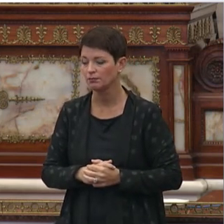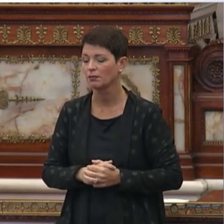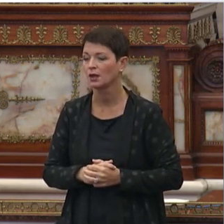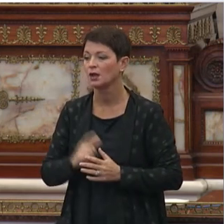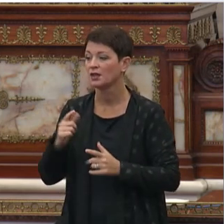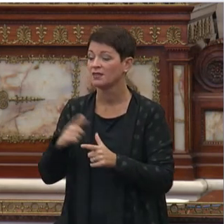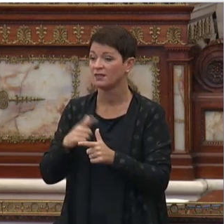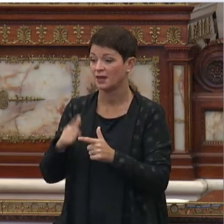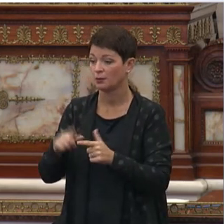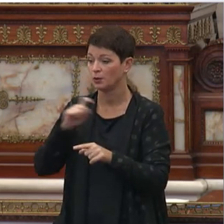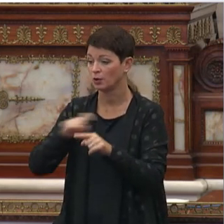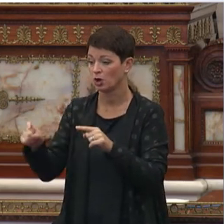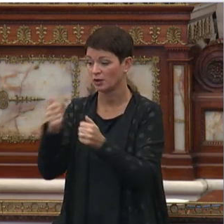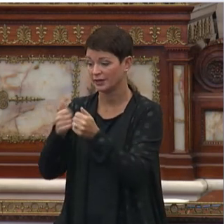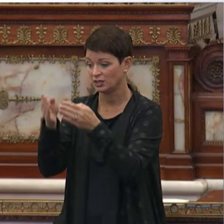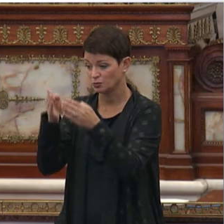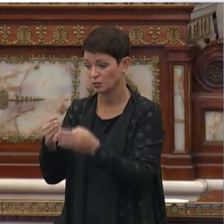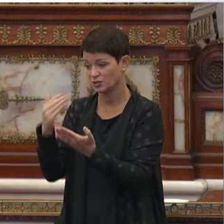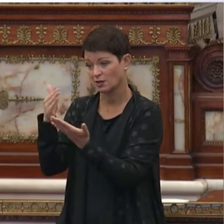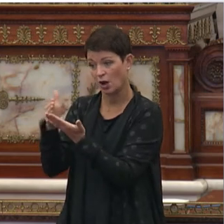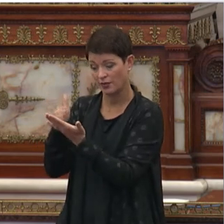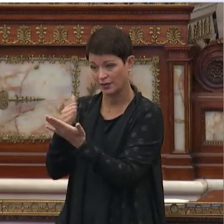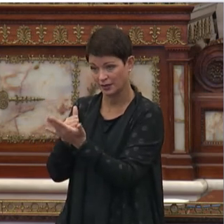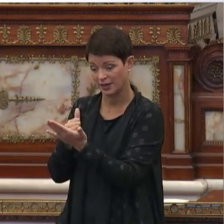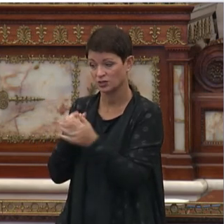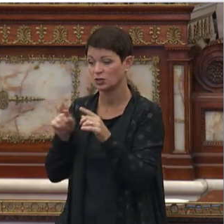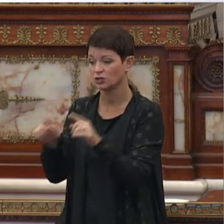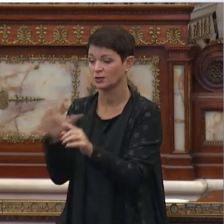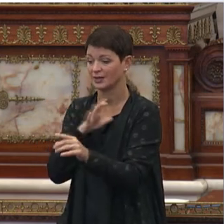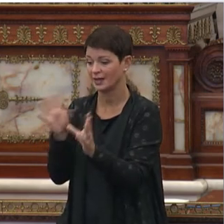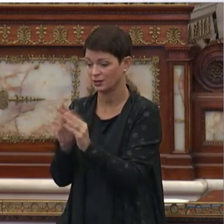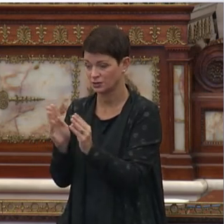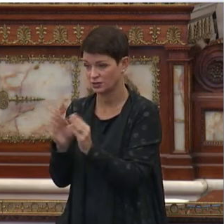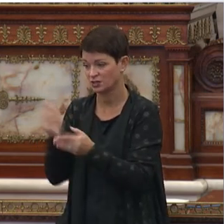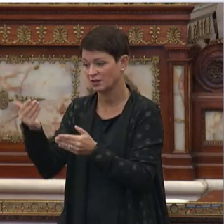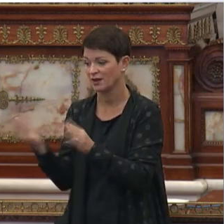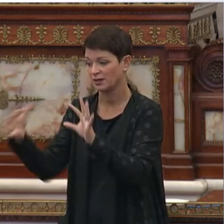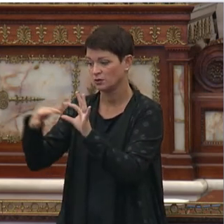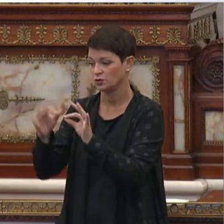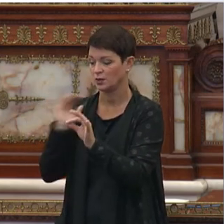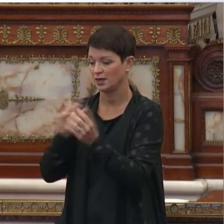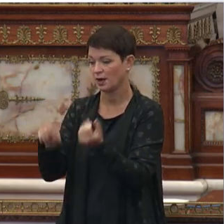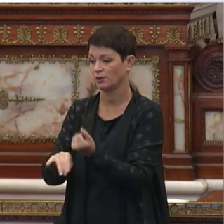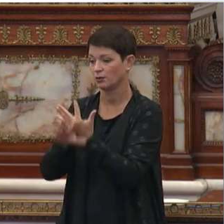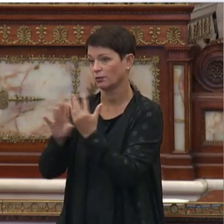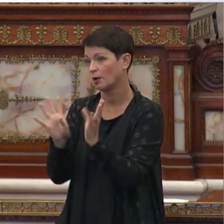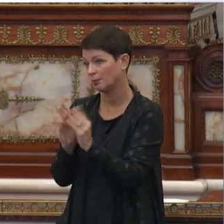list. We will then telephone each person on the list during the council session and invite them to our remote meeting.